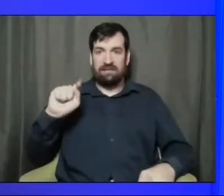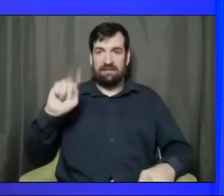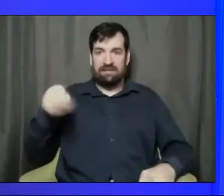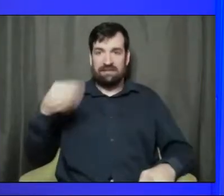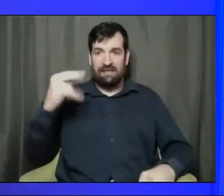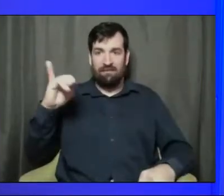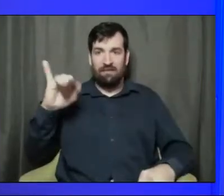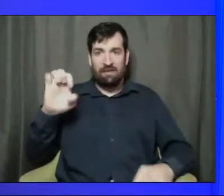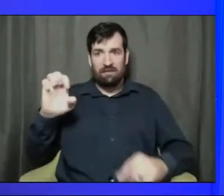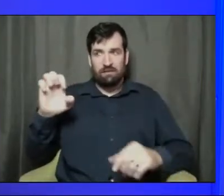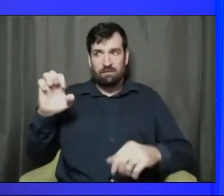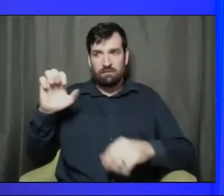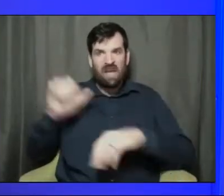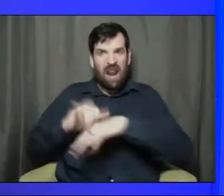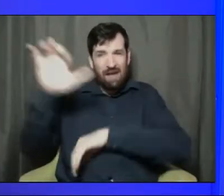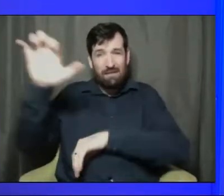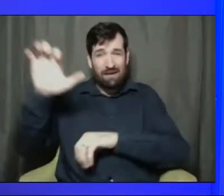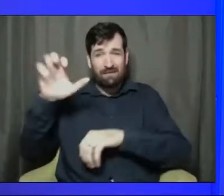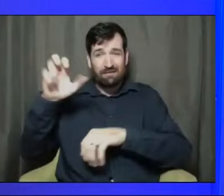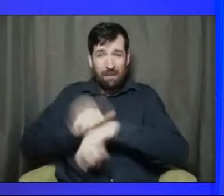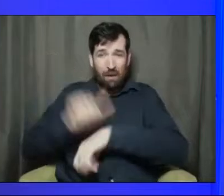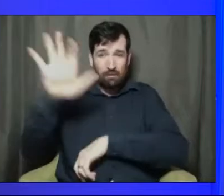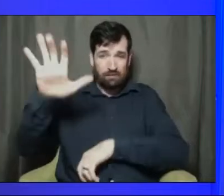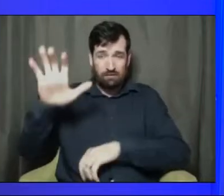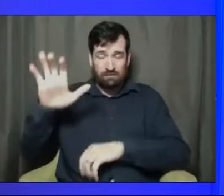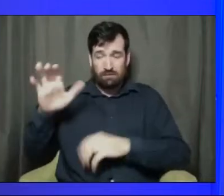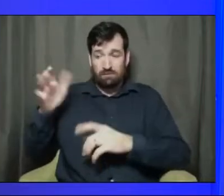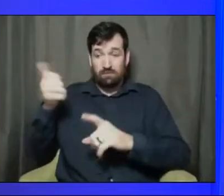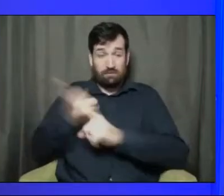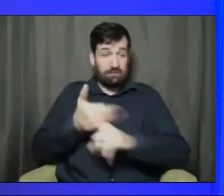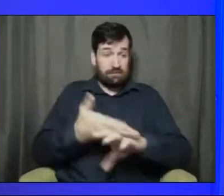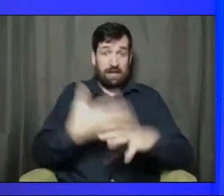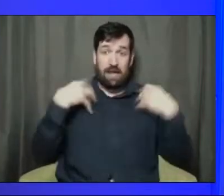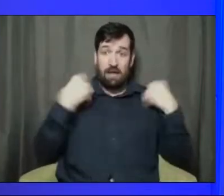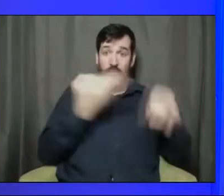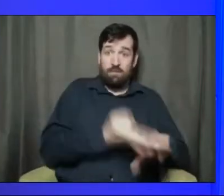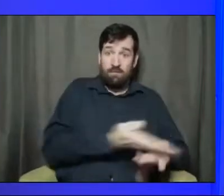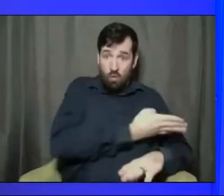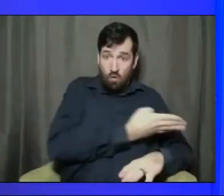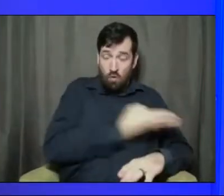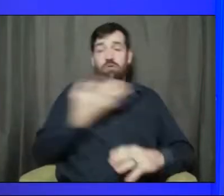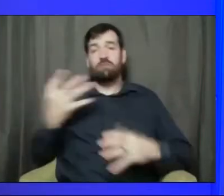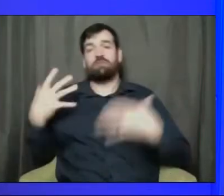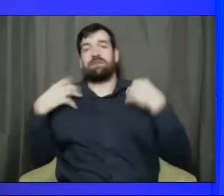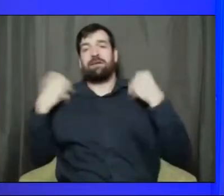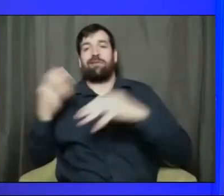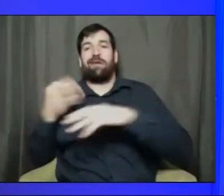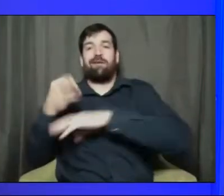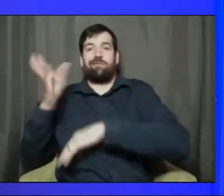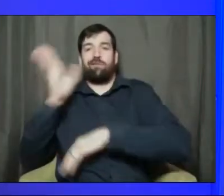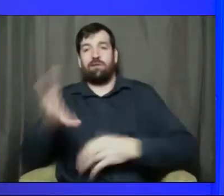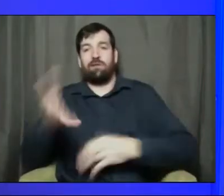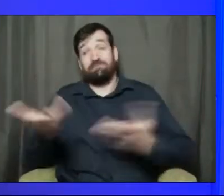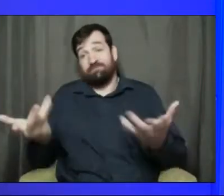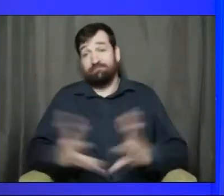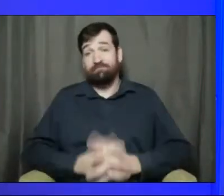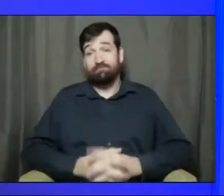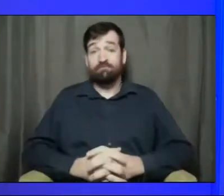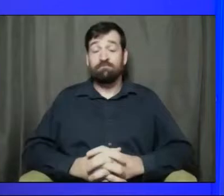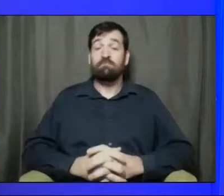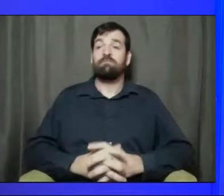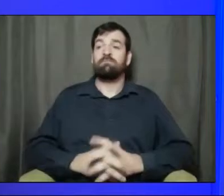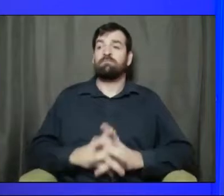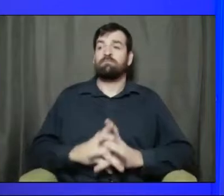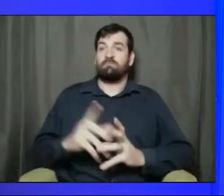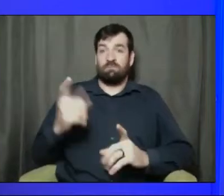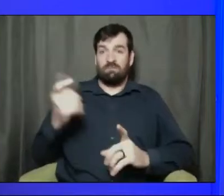Kilimanjaro after donation. She was healthy going in, and she's healthy coming out. So I think that someone that can receive that kind